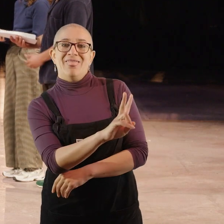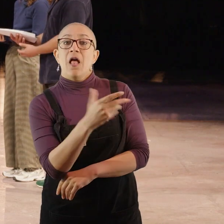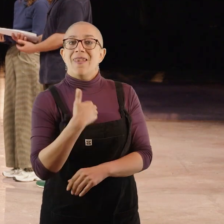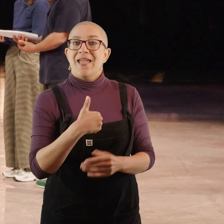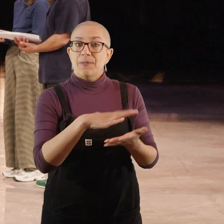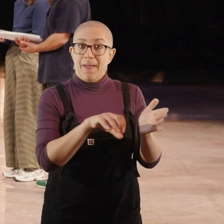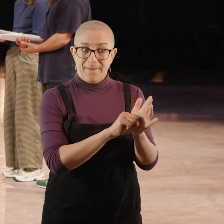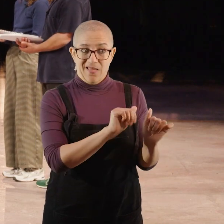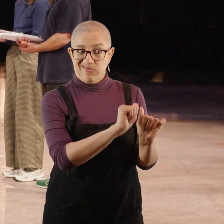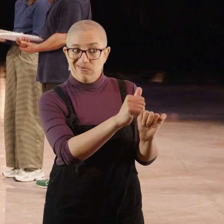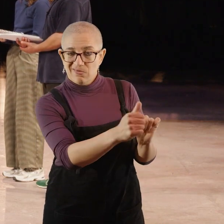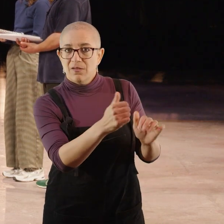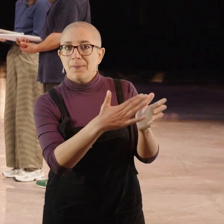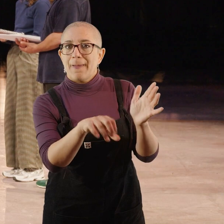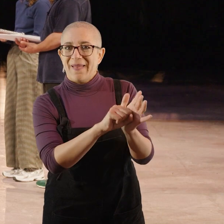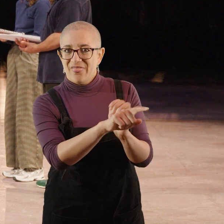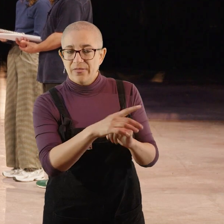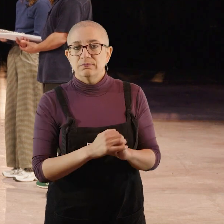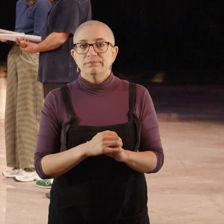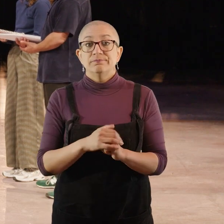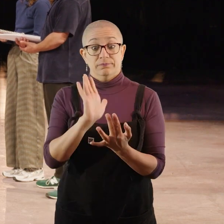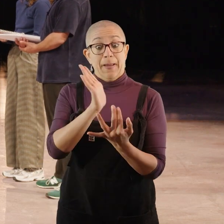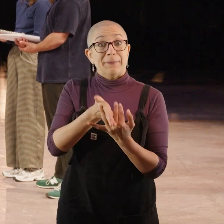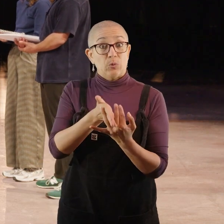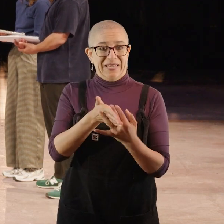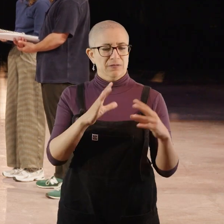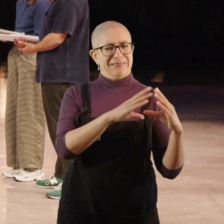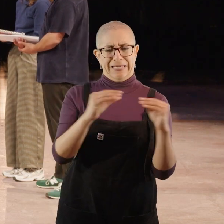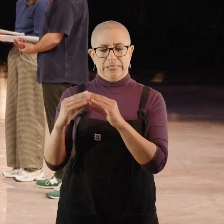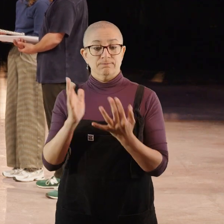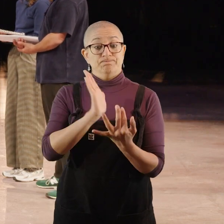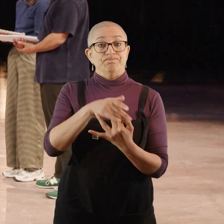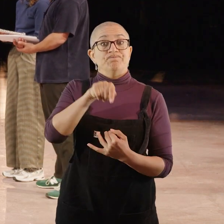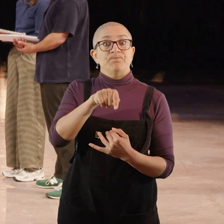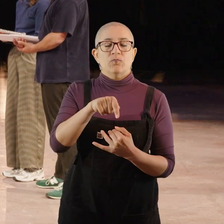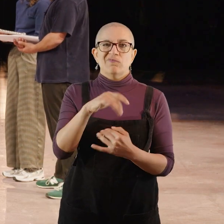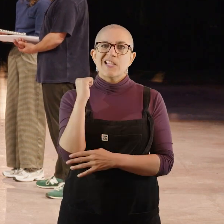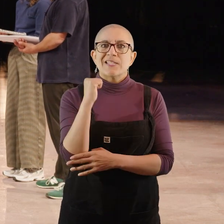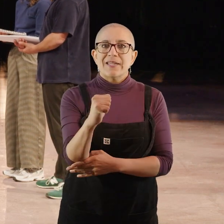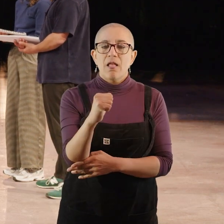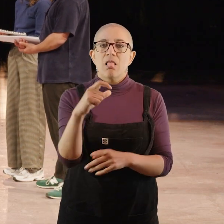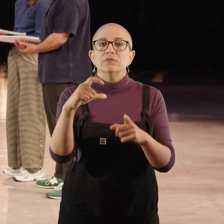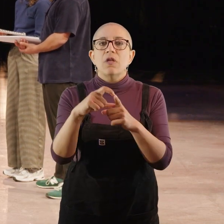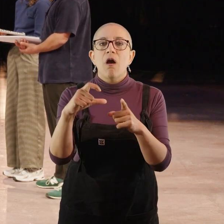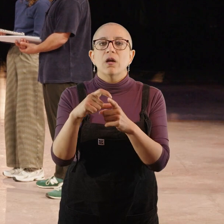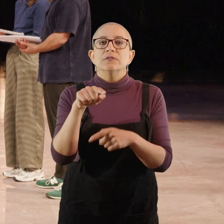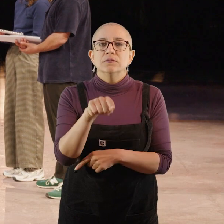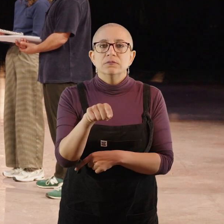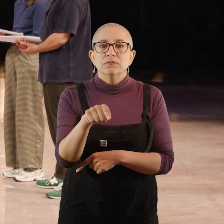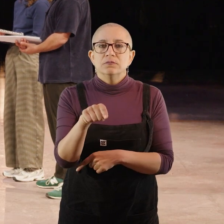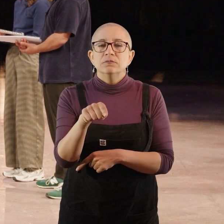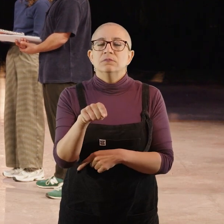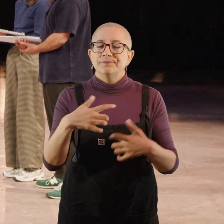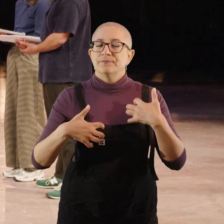in between these scenes, the big thing happens, which is the killing of Duncan. So it's really, what's going to be really useful is seeing how the